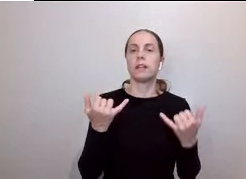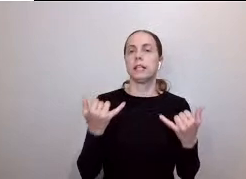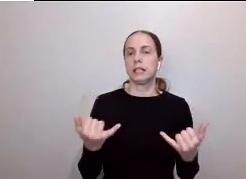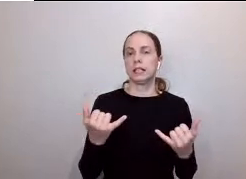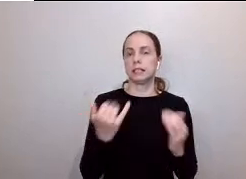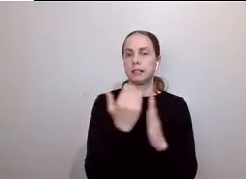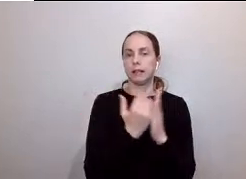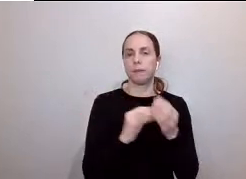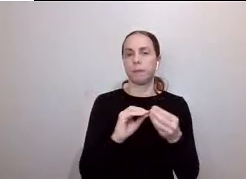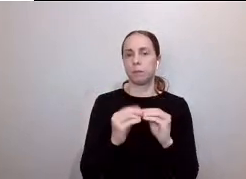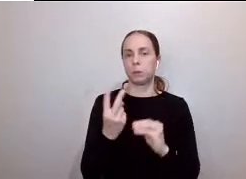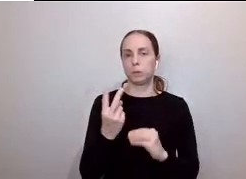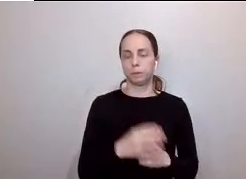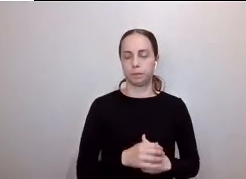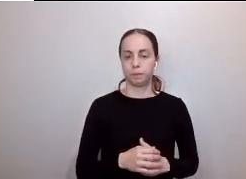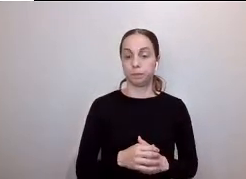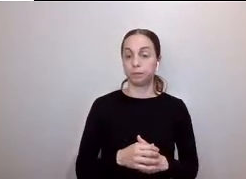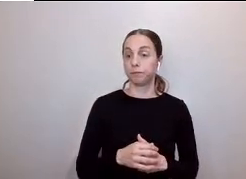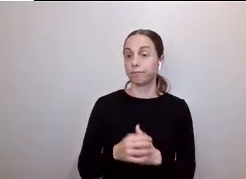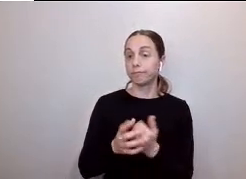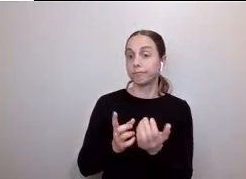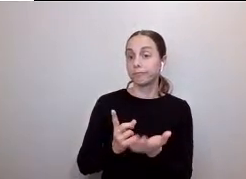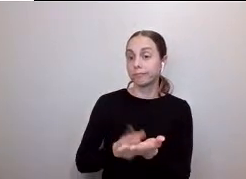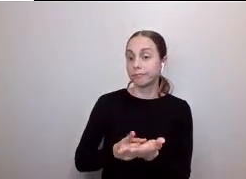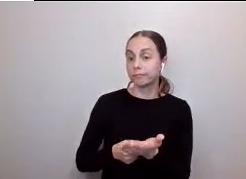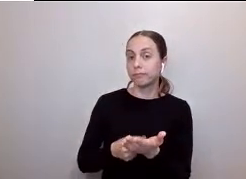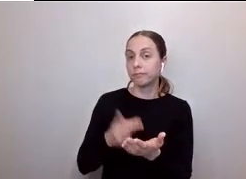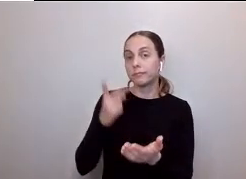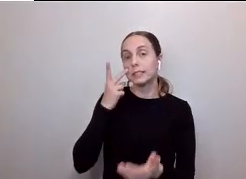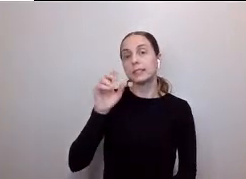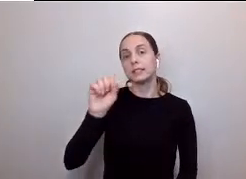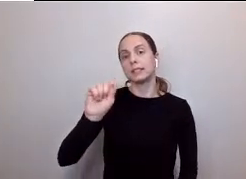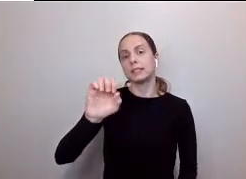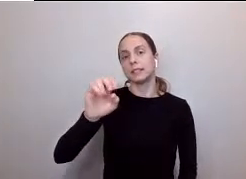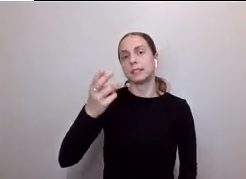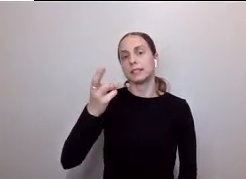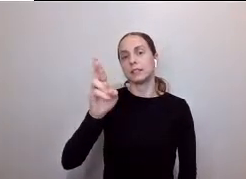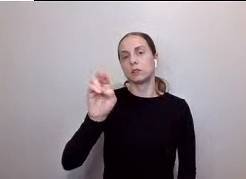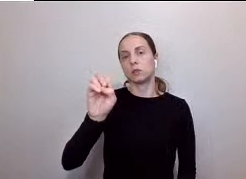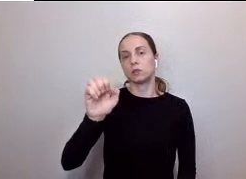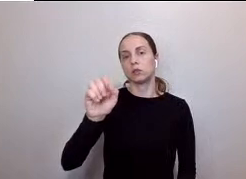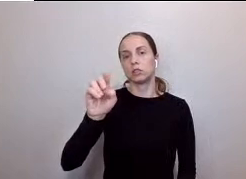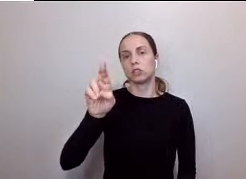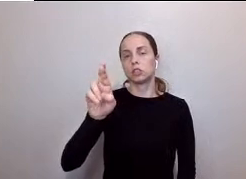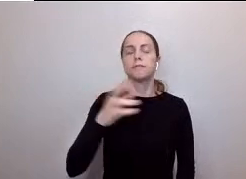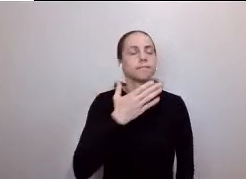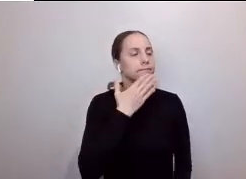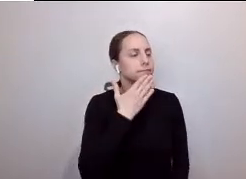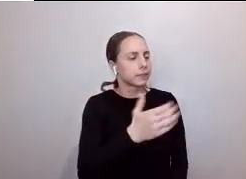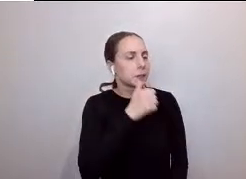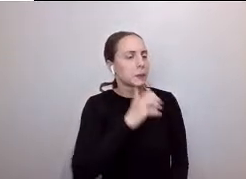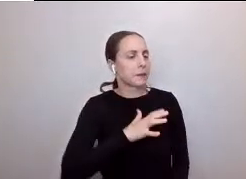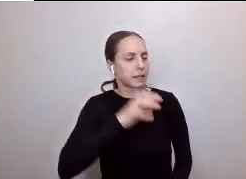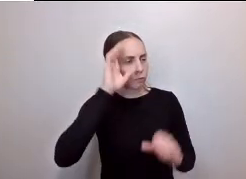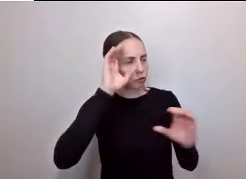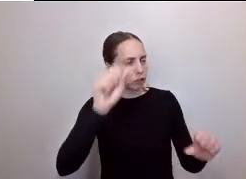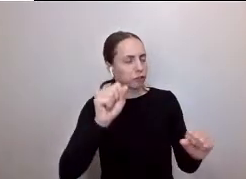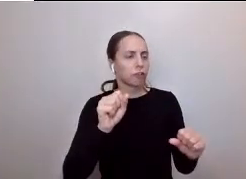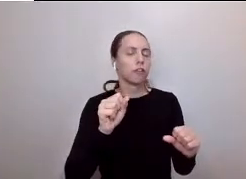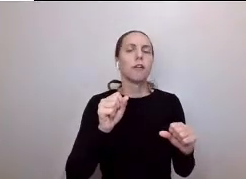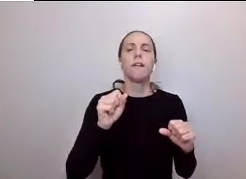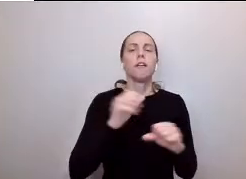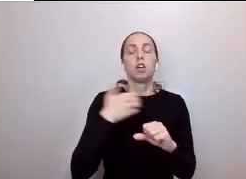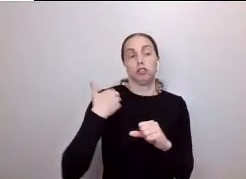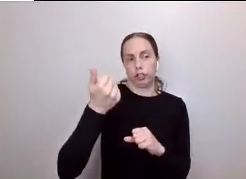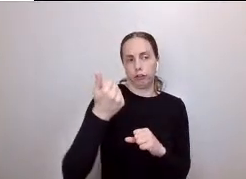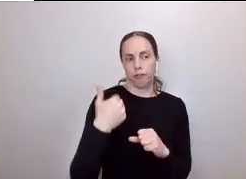any discussion? I see Councilmember Schrader. Thank you, Madam Chair. I just had some questions for the author. The first one would be, you